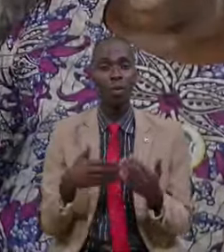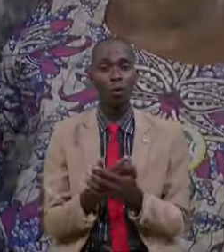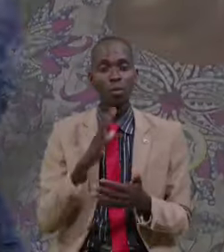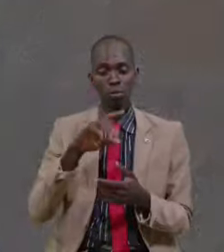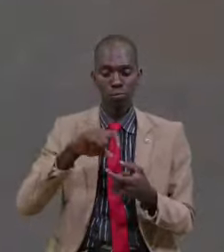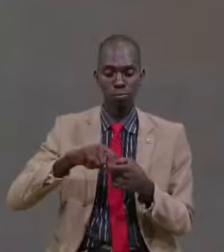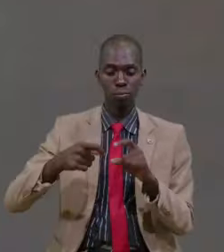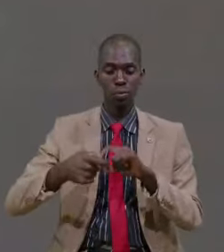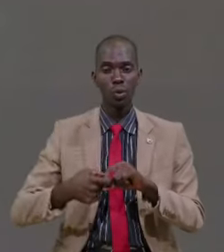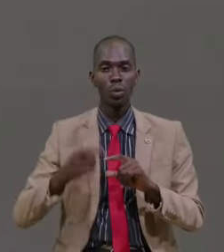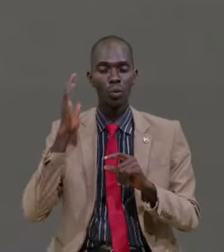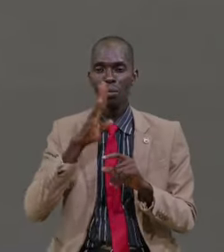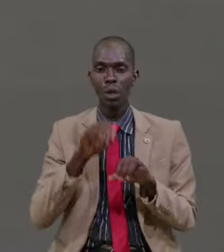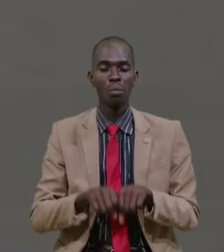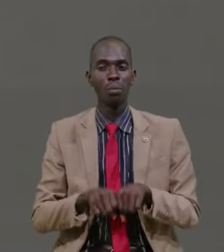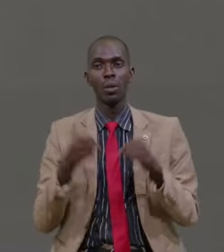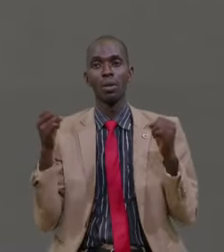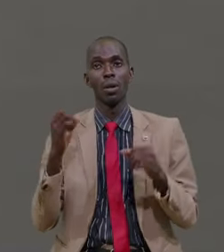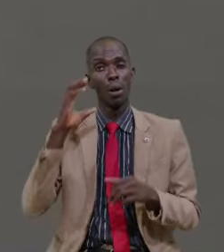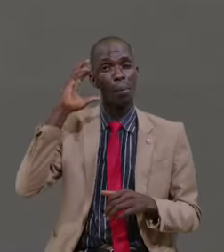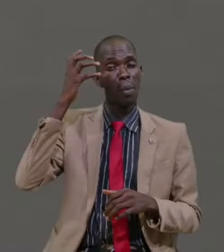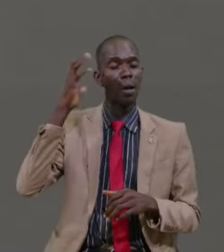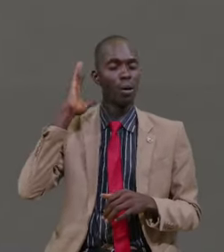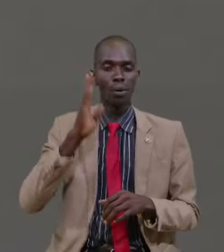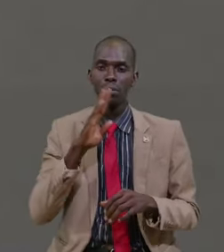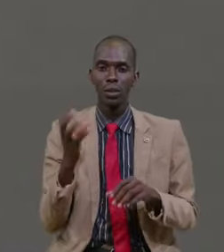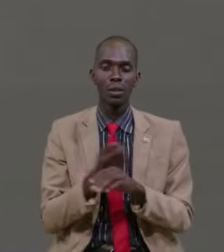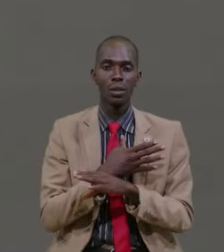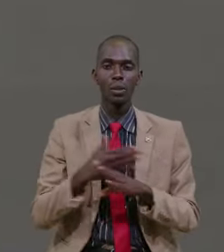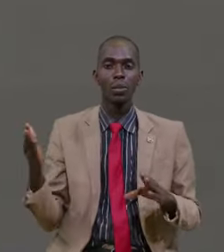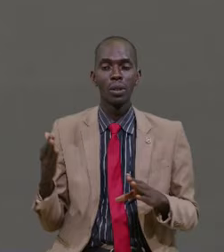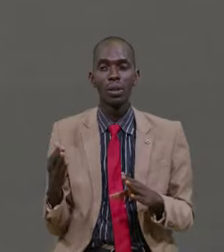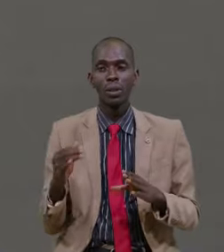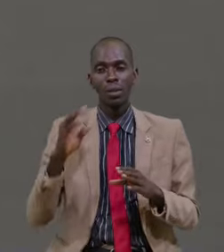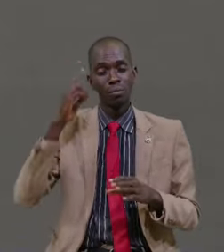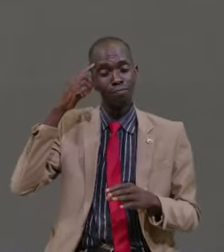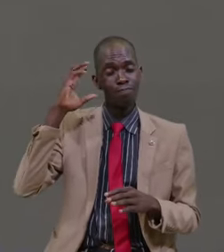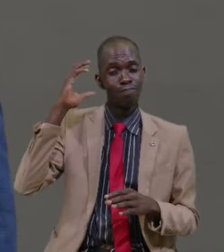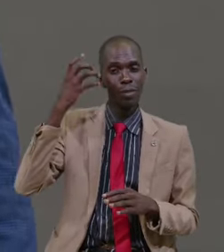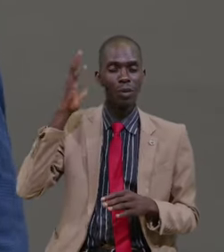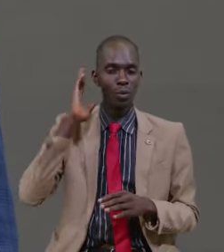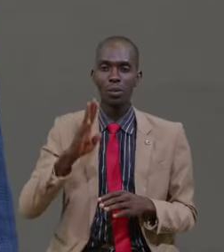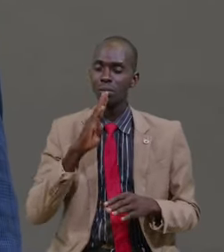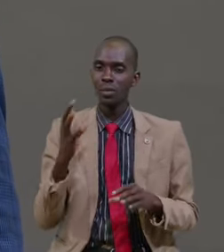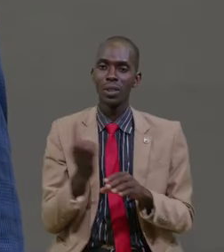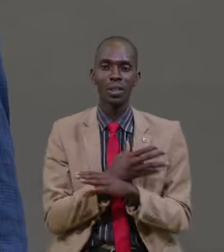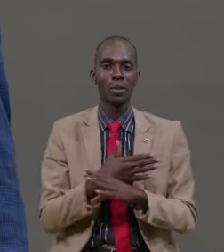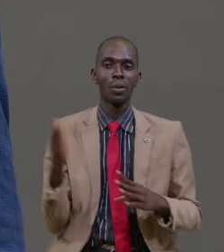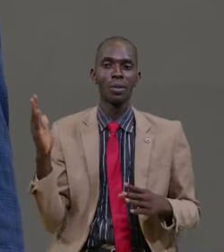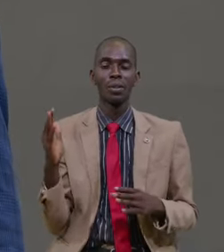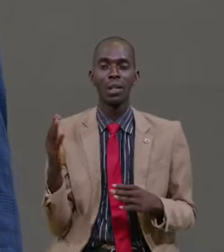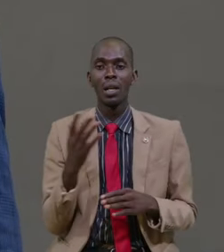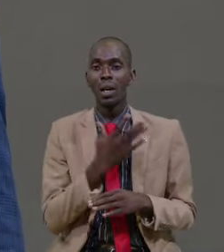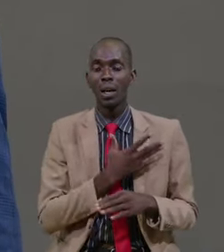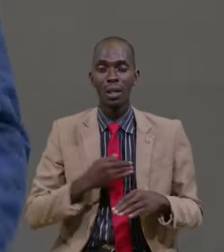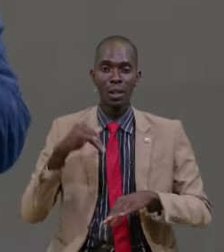broken. Madness will vanish away. Insanity will vanish away. At the mention